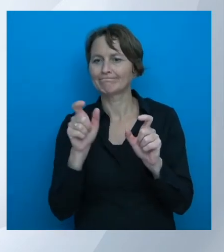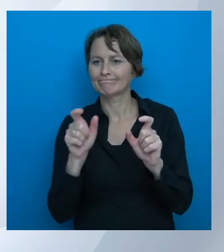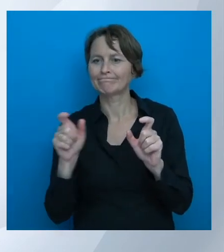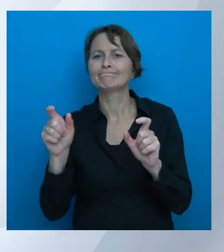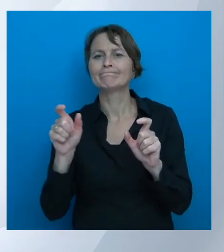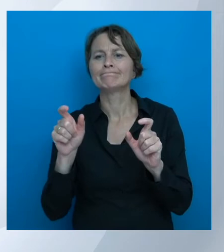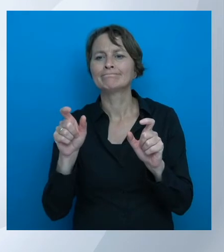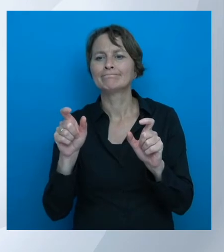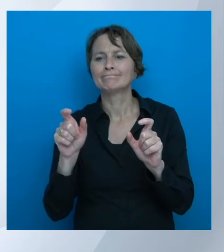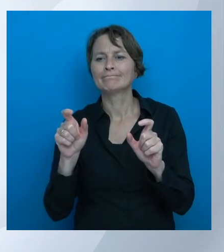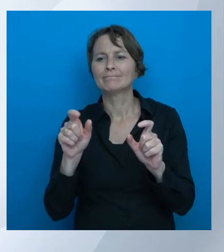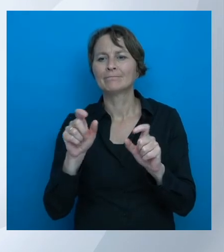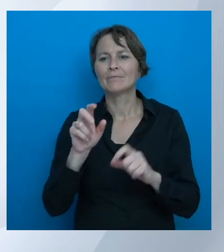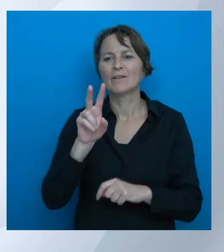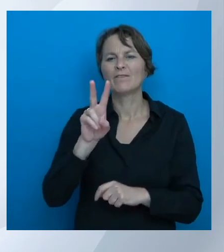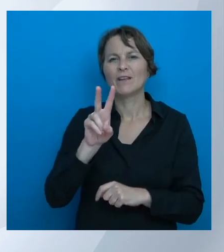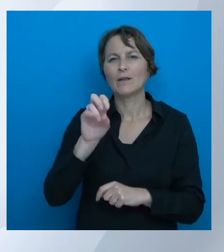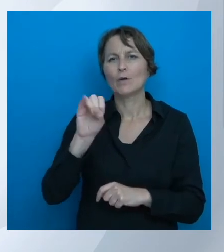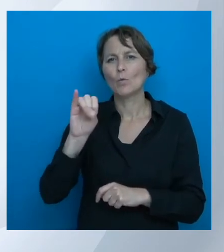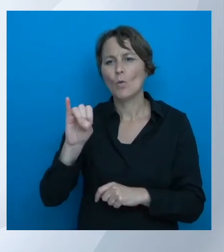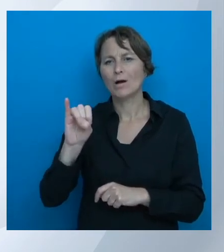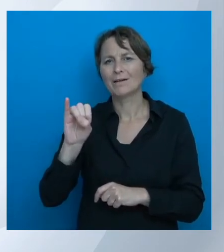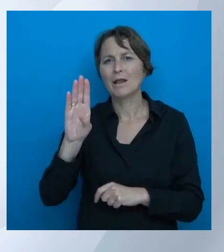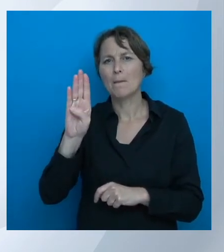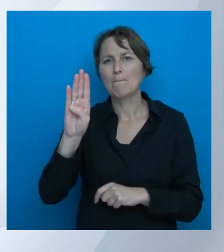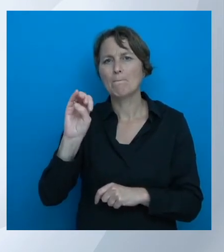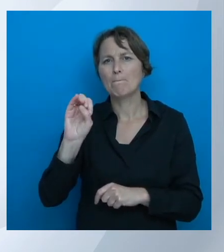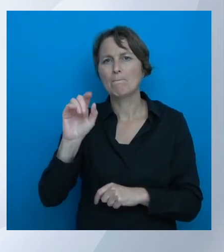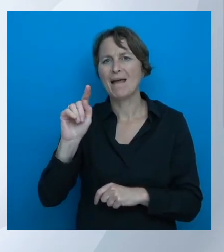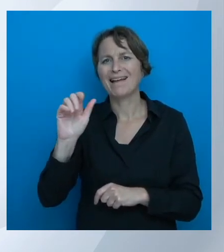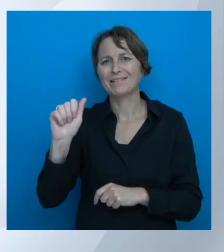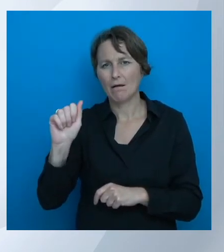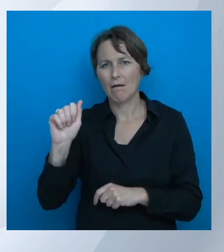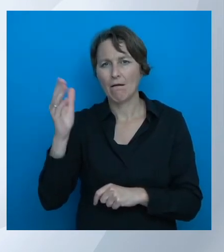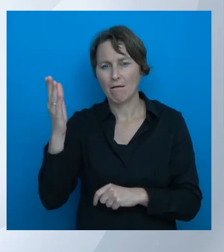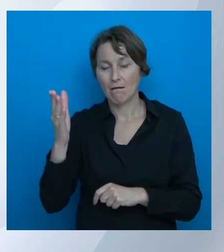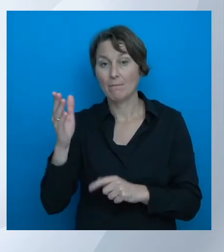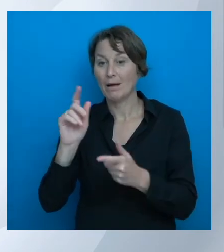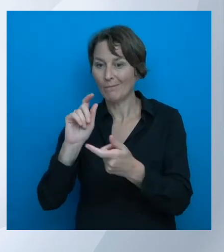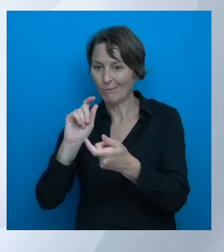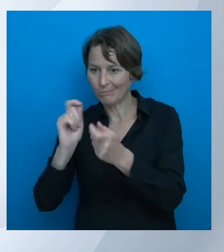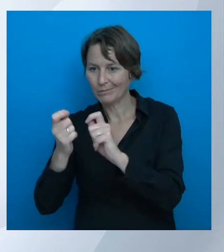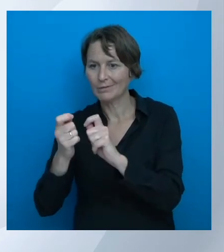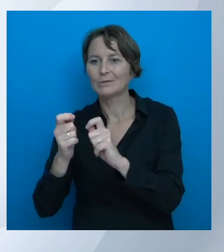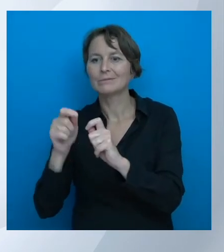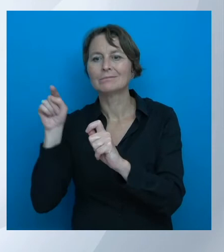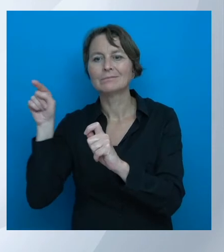beta 1 for the ingress, but it will change to networking.